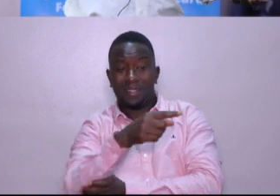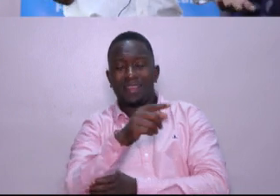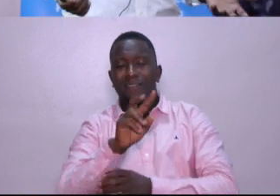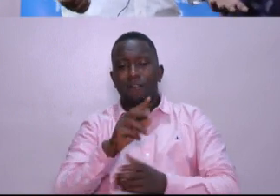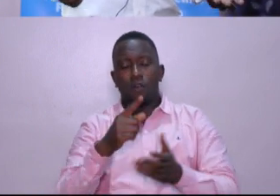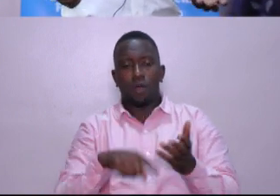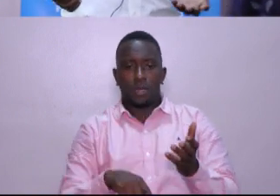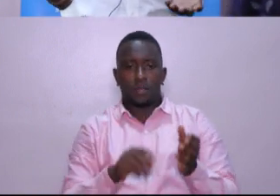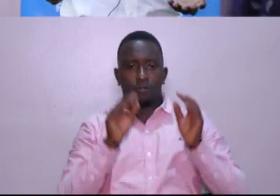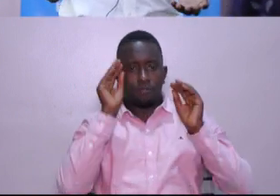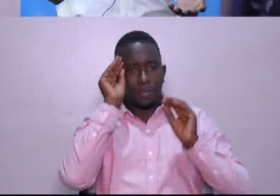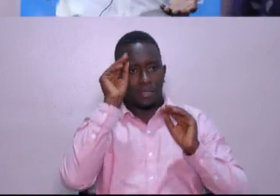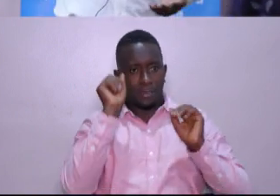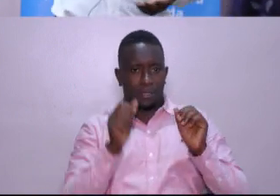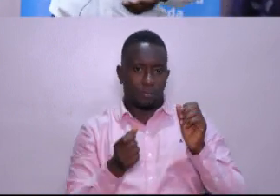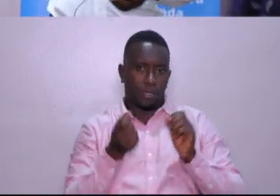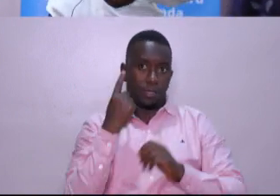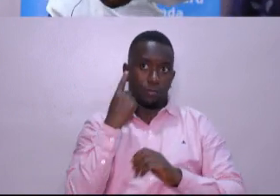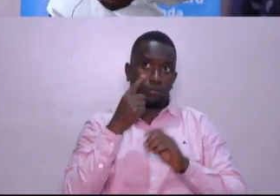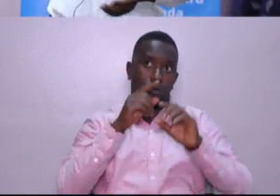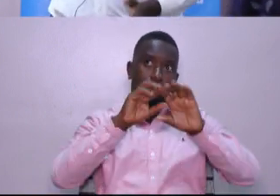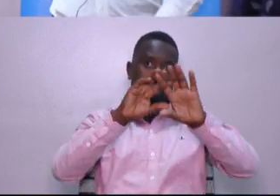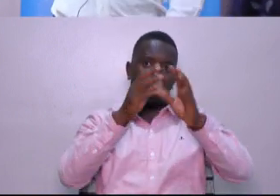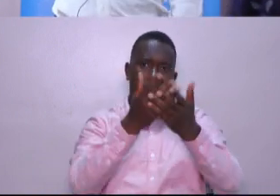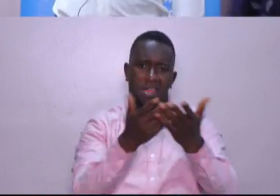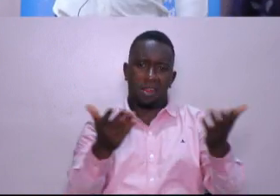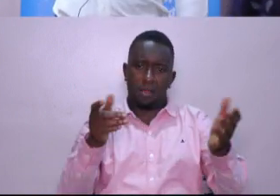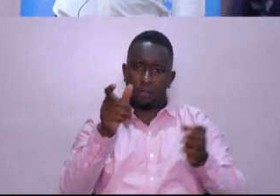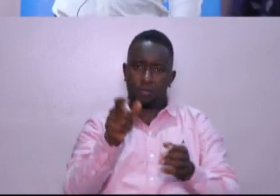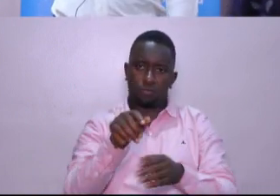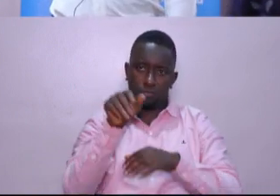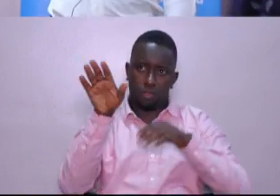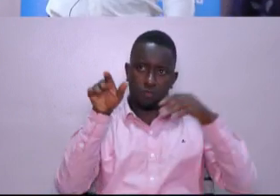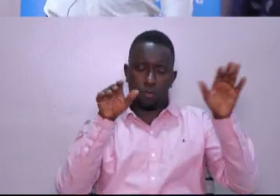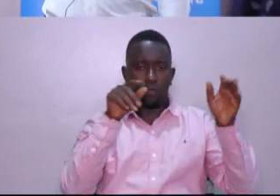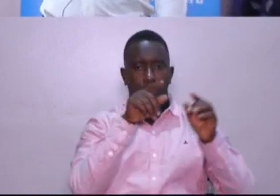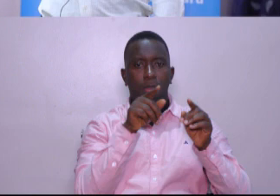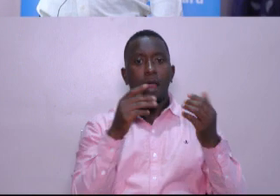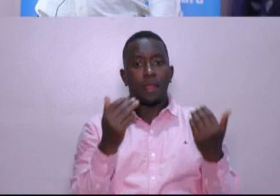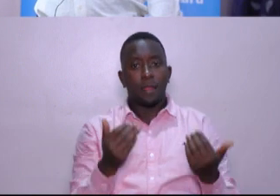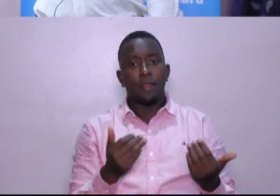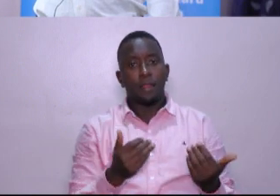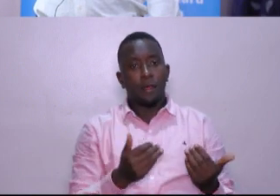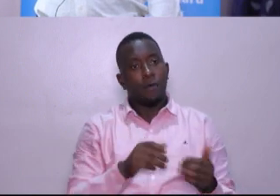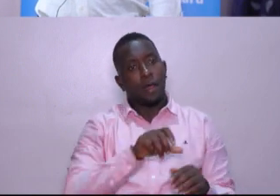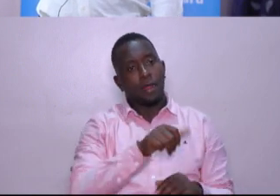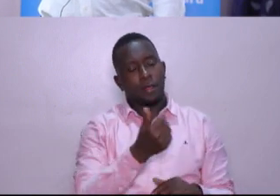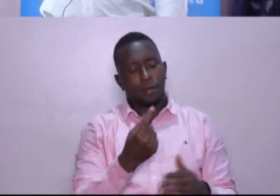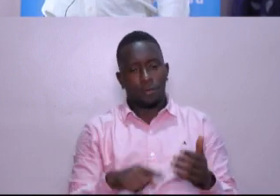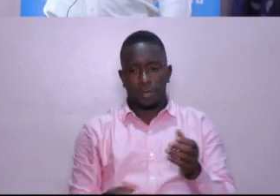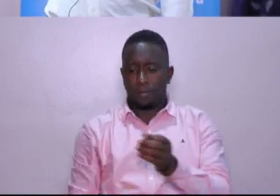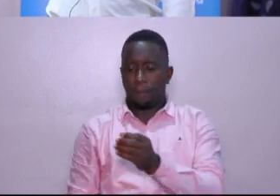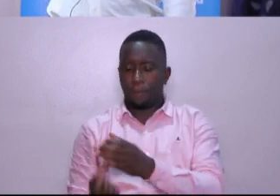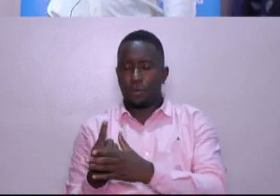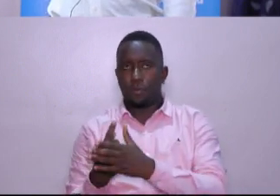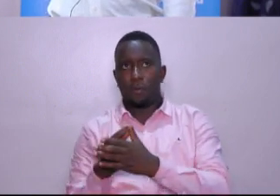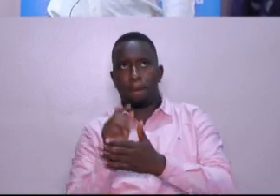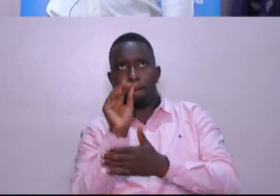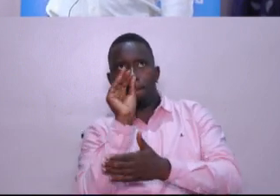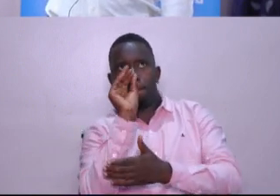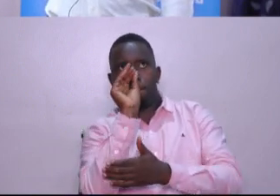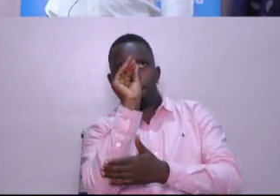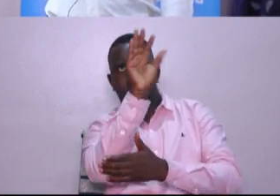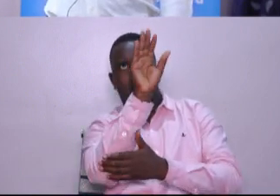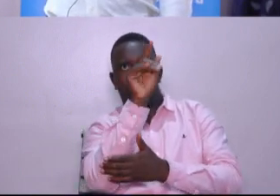by anyone out there. And then a pop-up of the heading followed